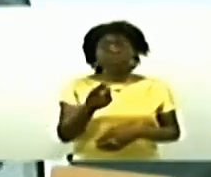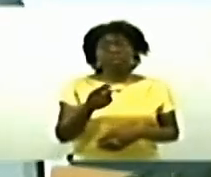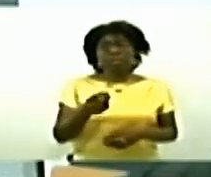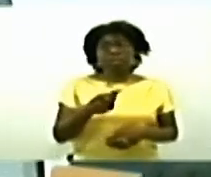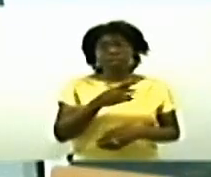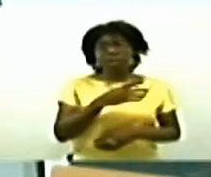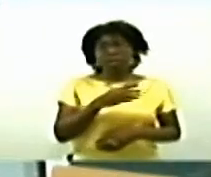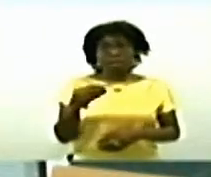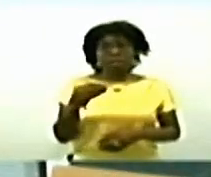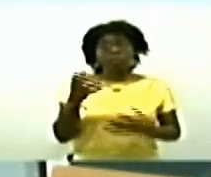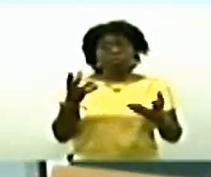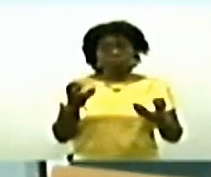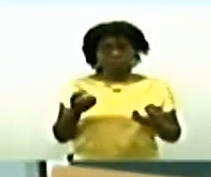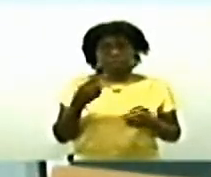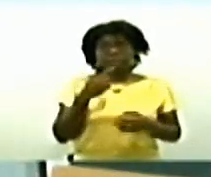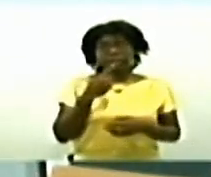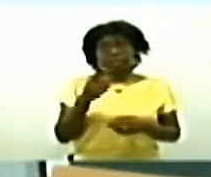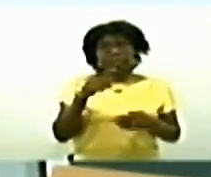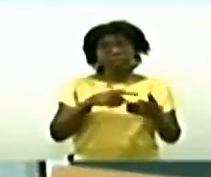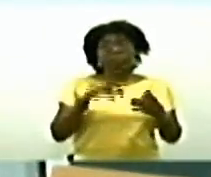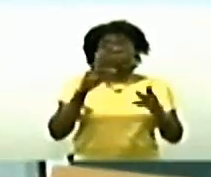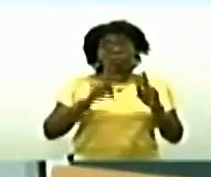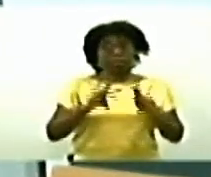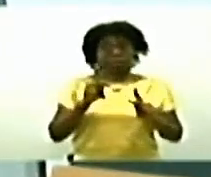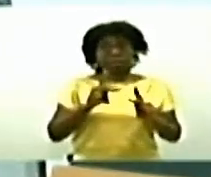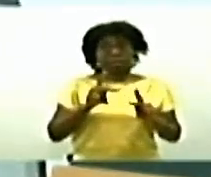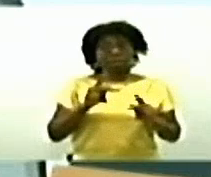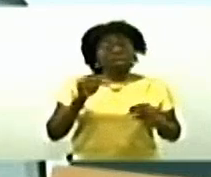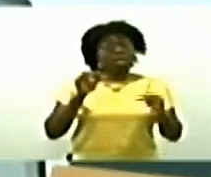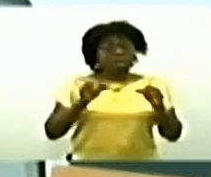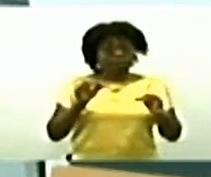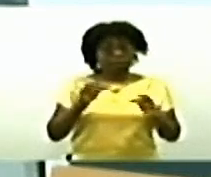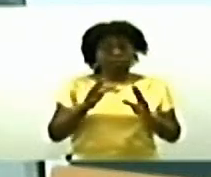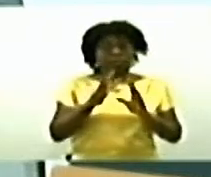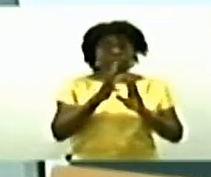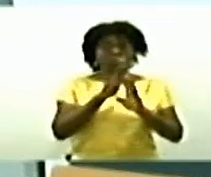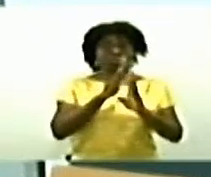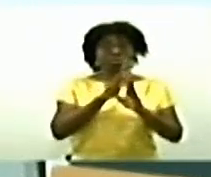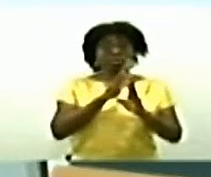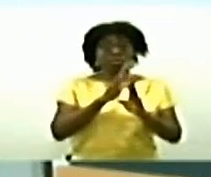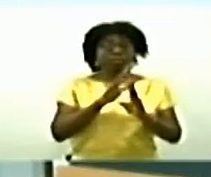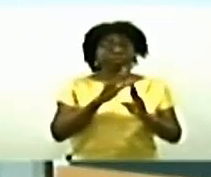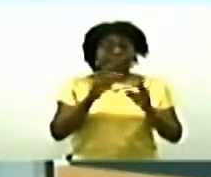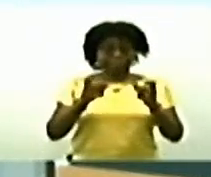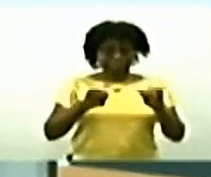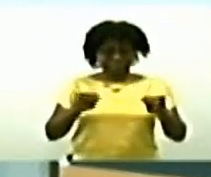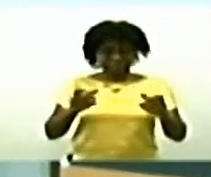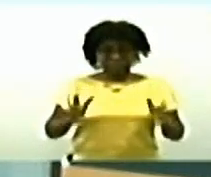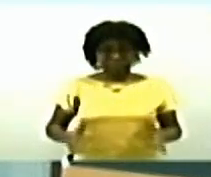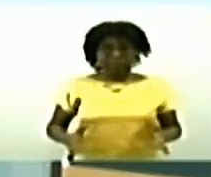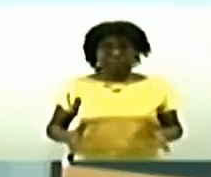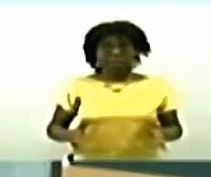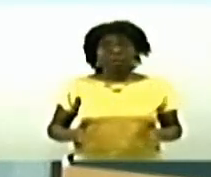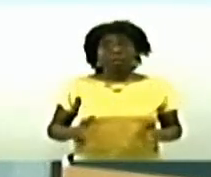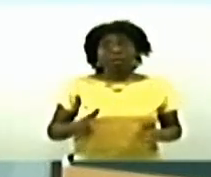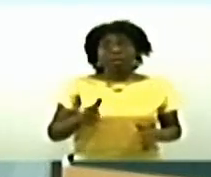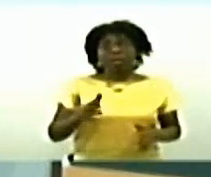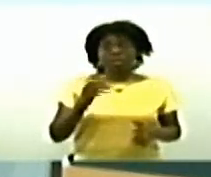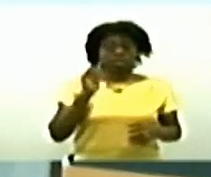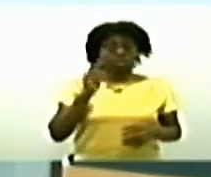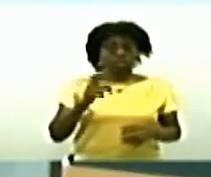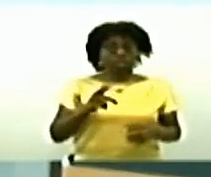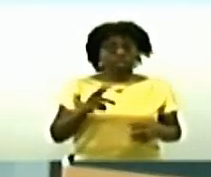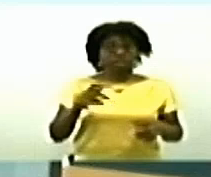want to say to folks, if a warden should immobilize a vehicle, though